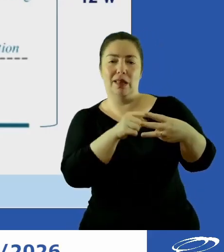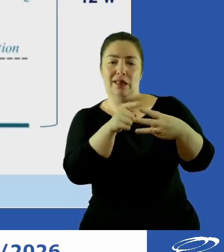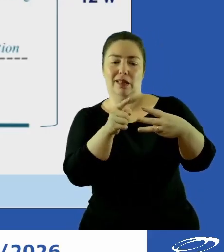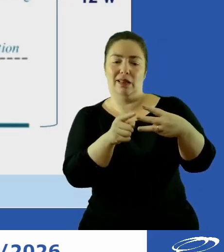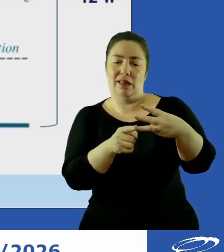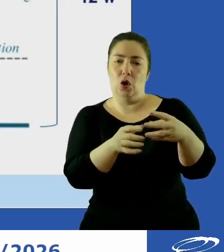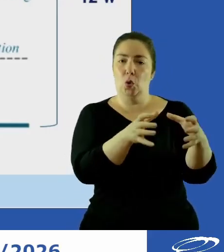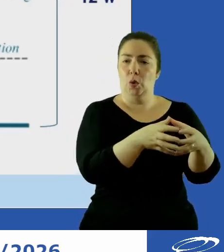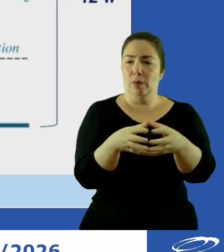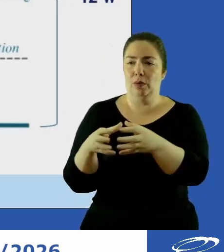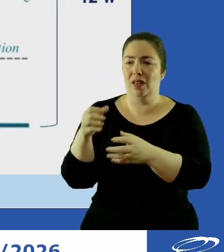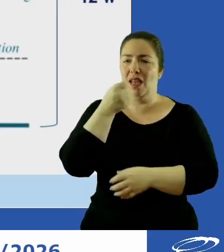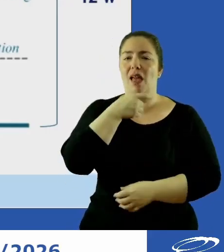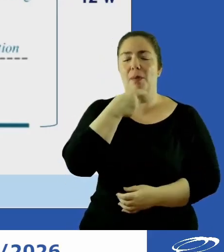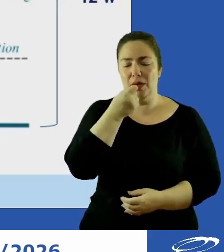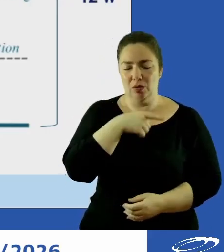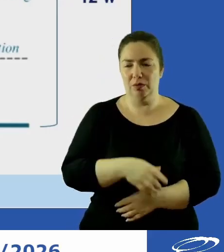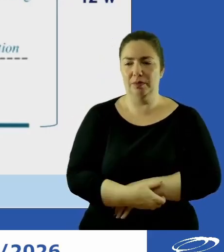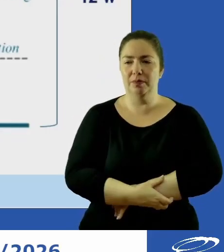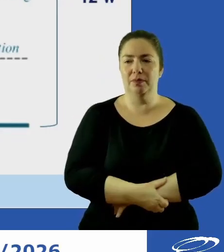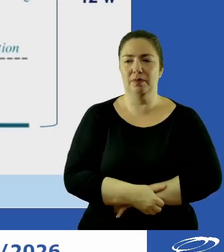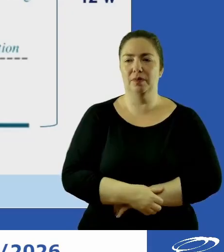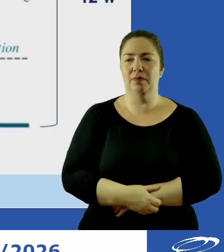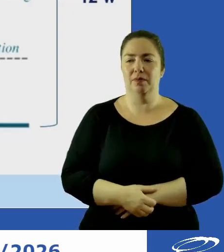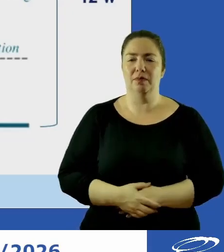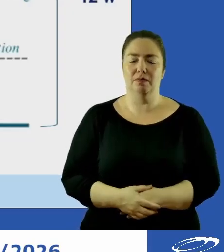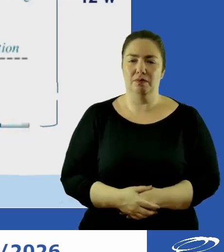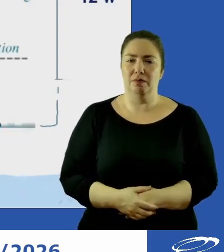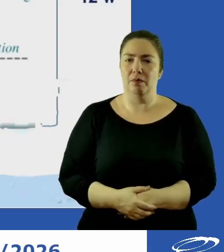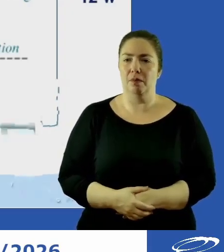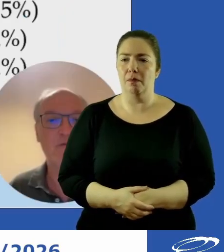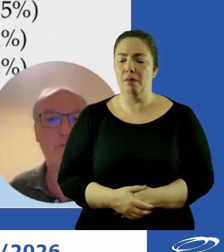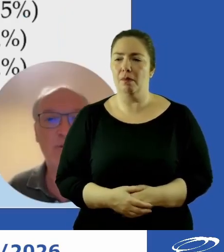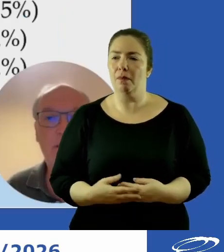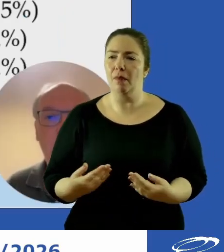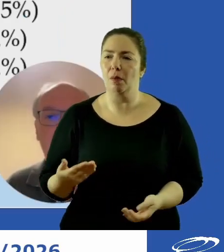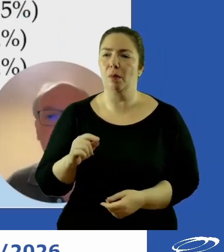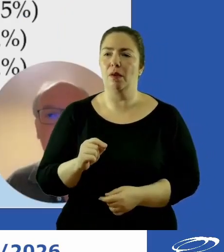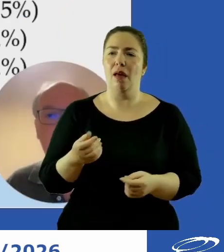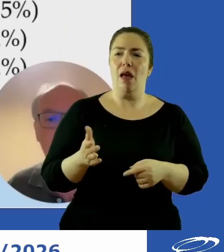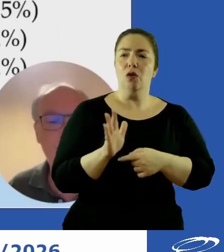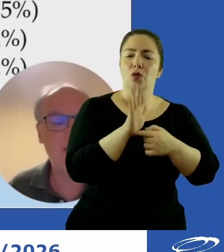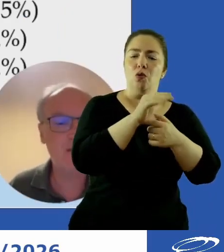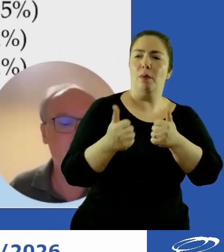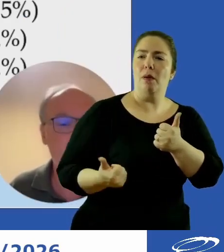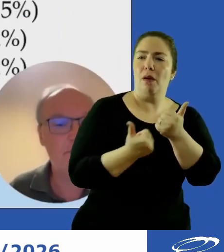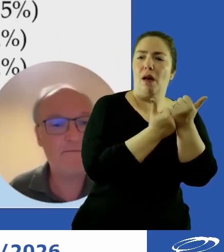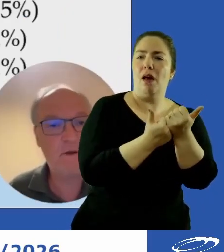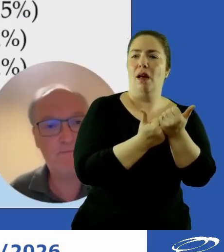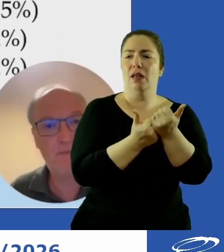for my patient. The clinical data supporting the effectiveness